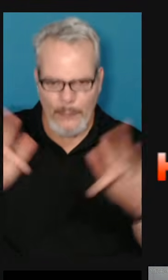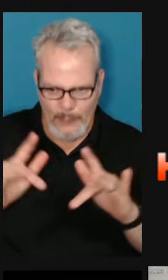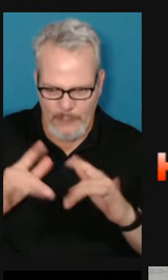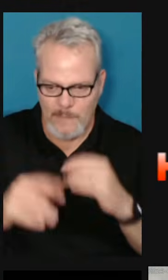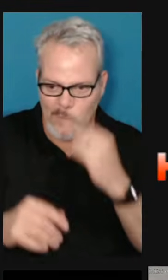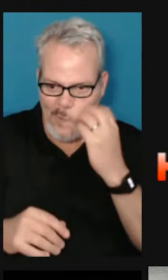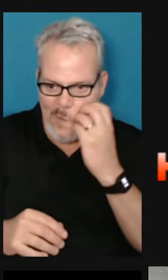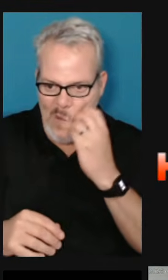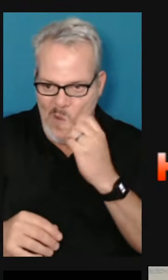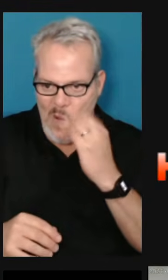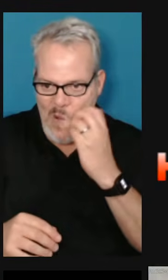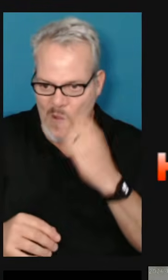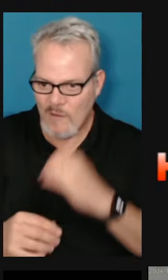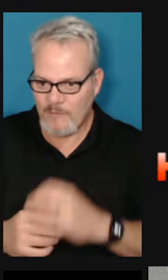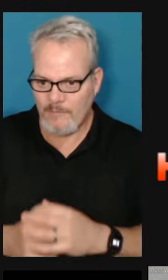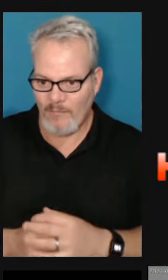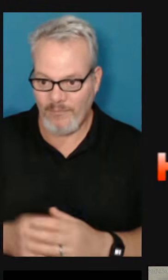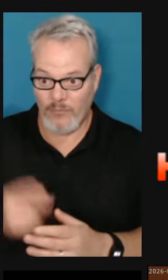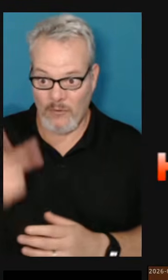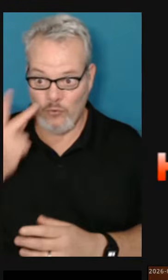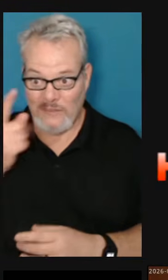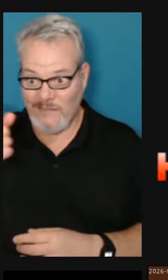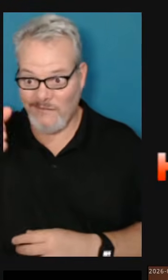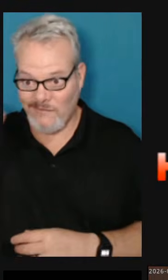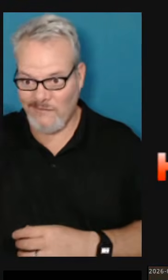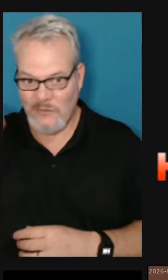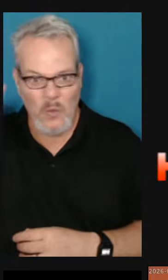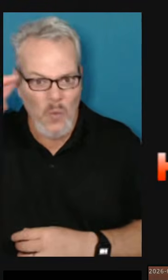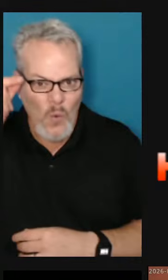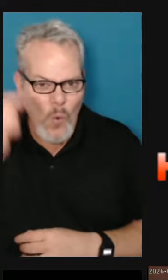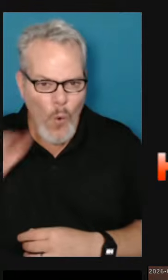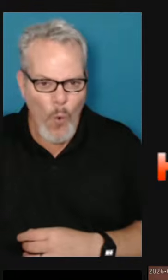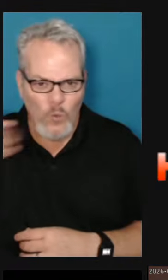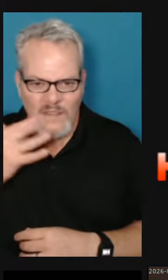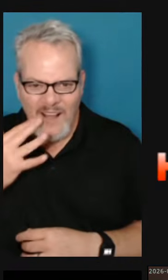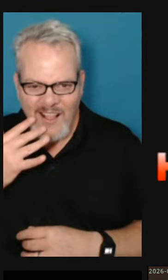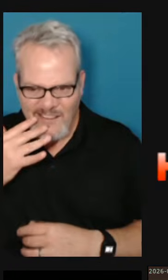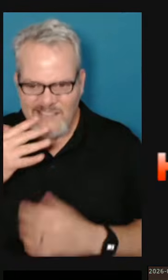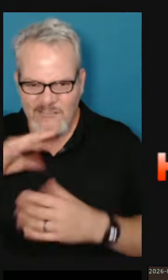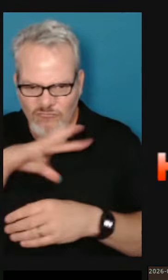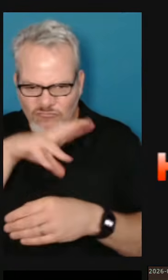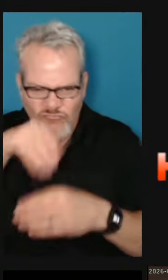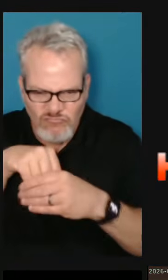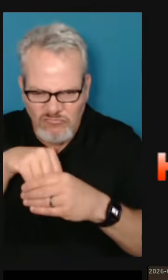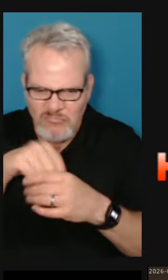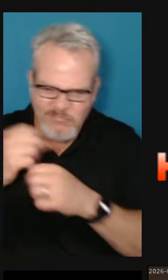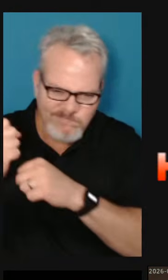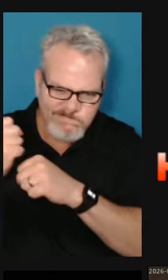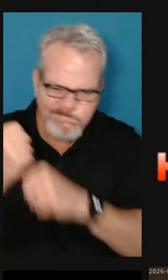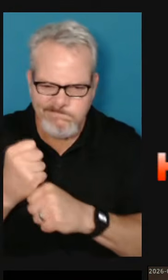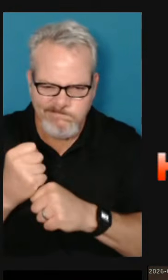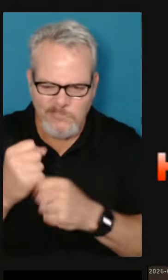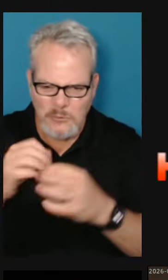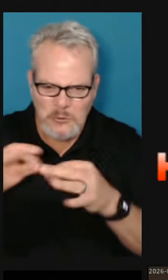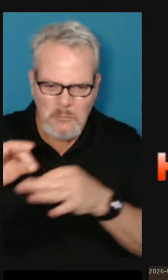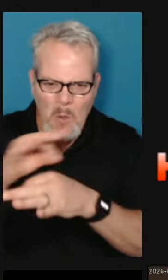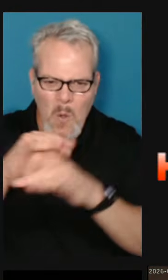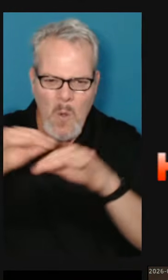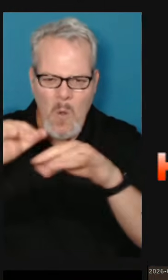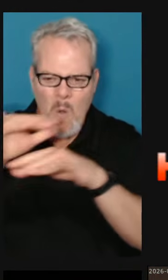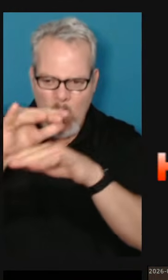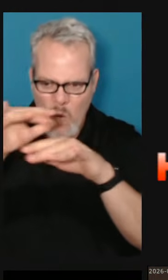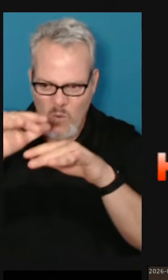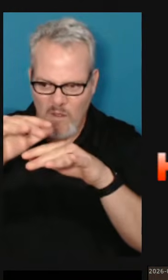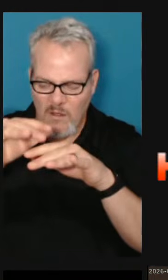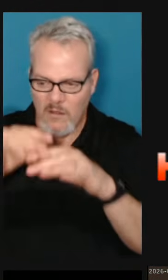What you can really see there is plumes. The fountains are getting quite high. They get back down again, and then at the very end, let me play this a little slower